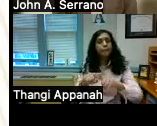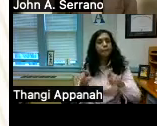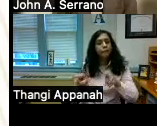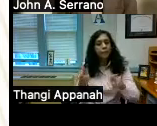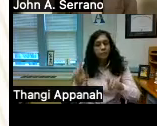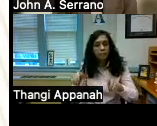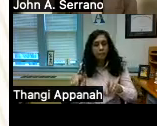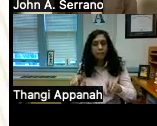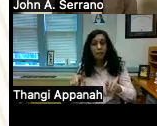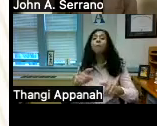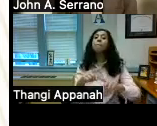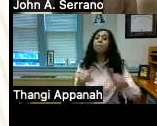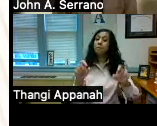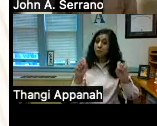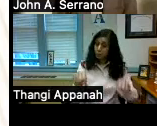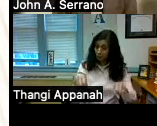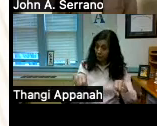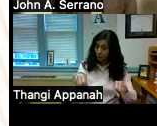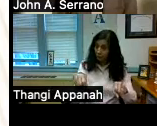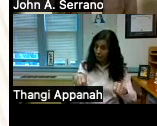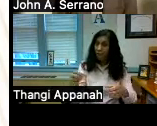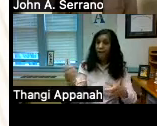because their needs are different.